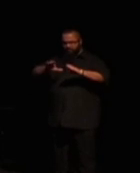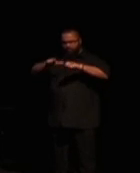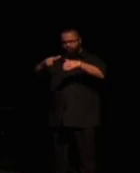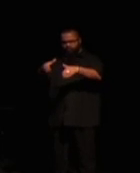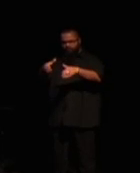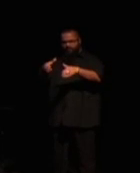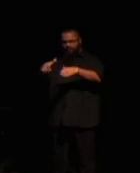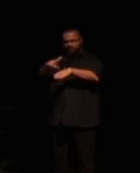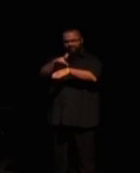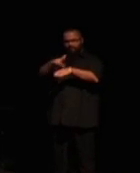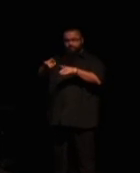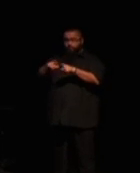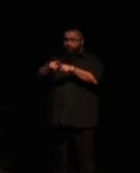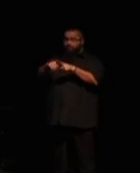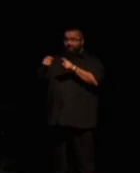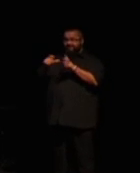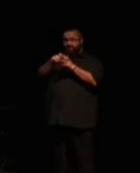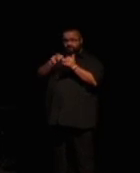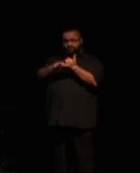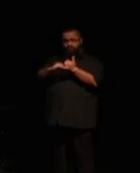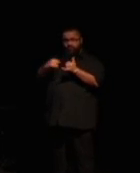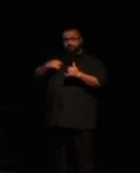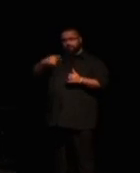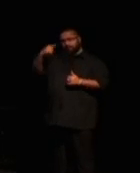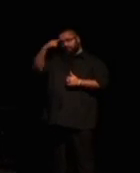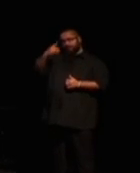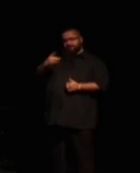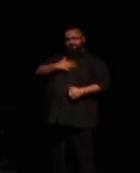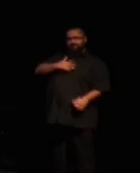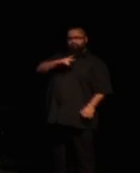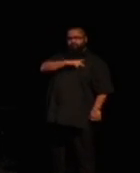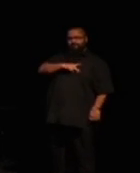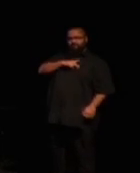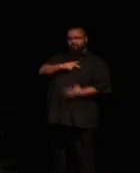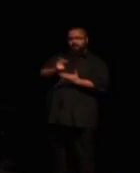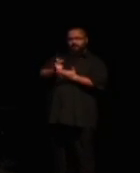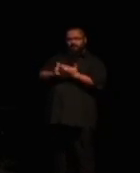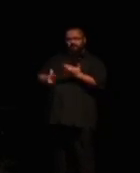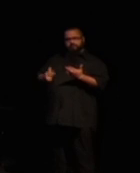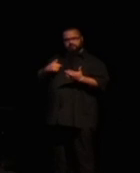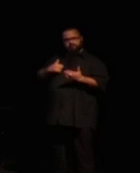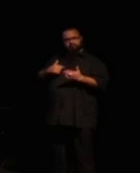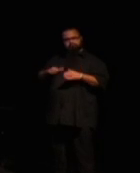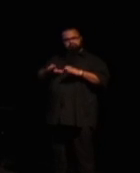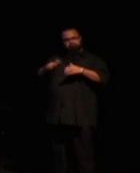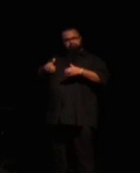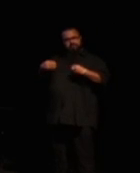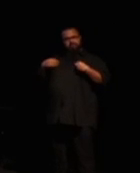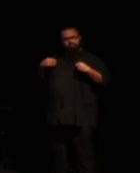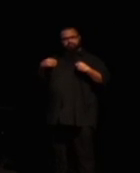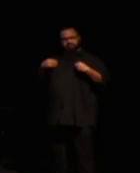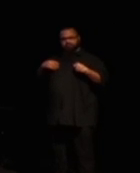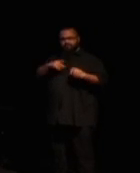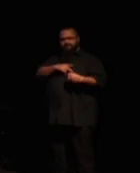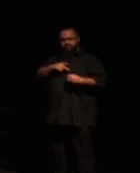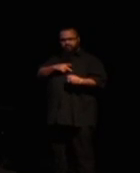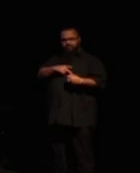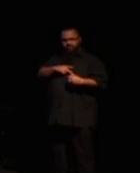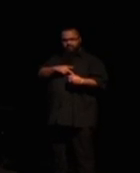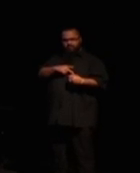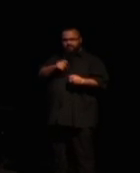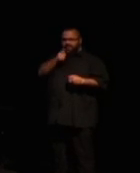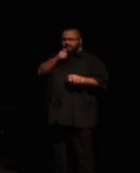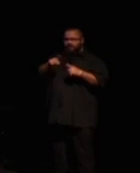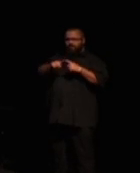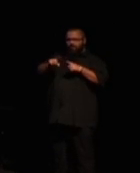Down syndrome. And, we all saw ourselves as professional artists and industry professionals. So it's kind of, I think, flipping the script a